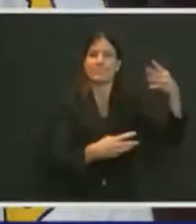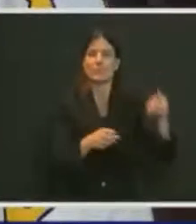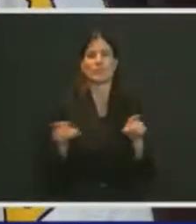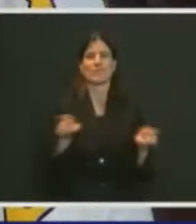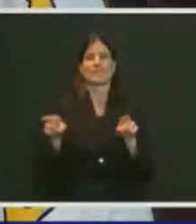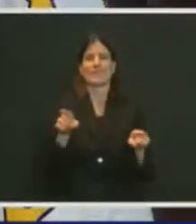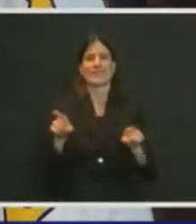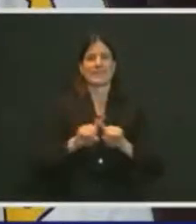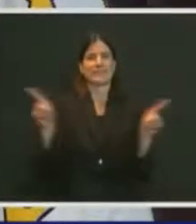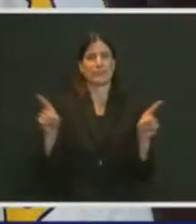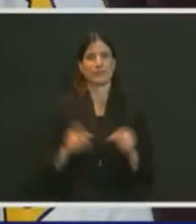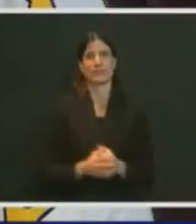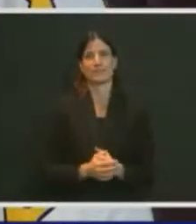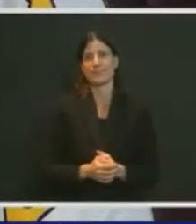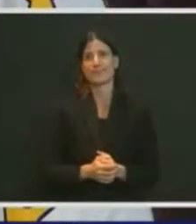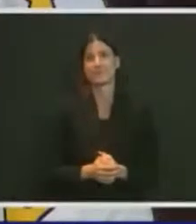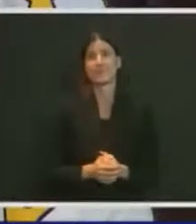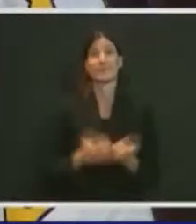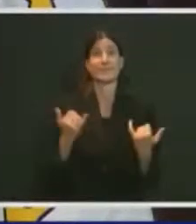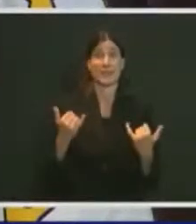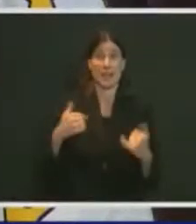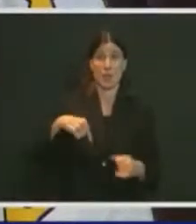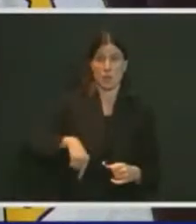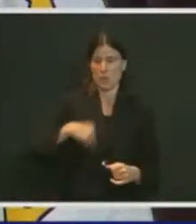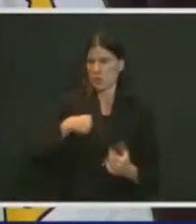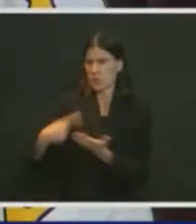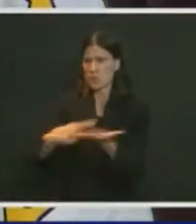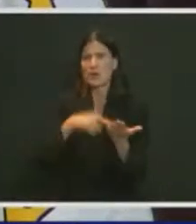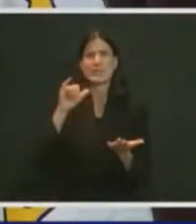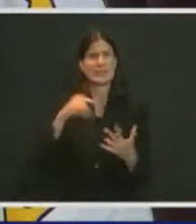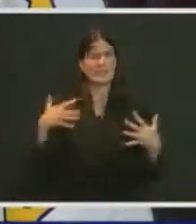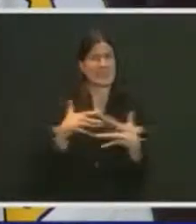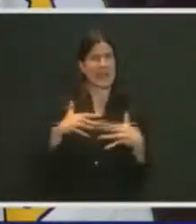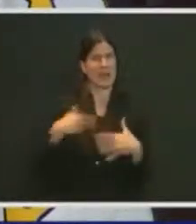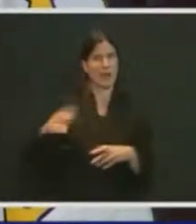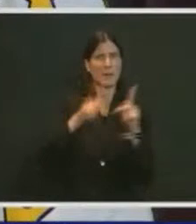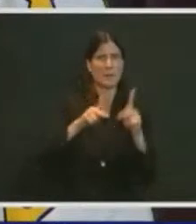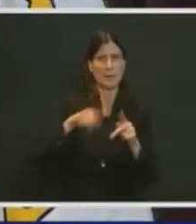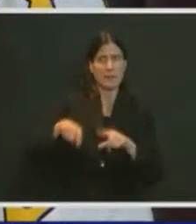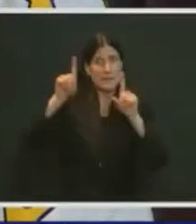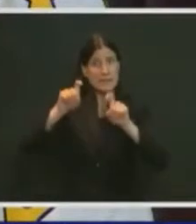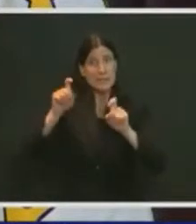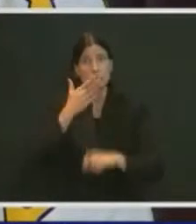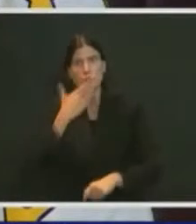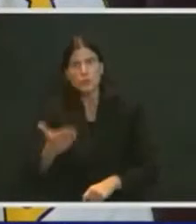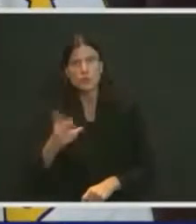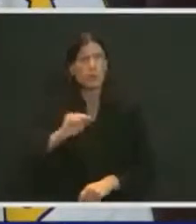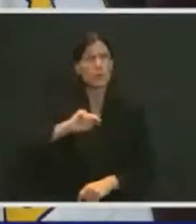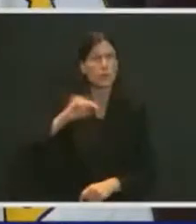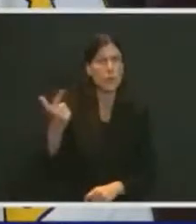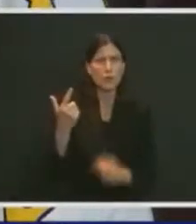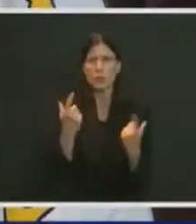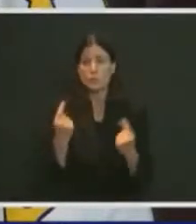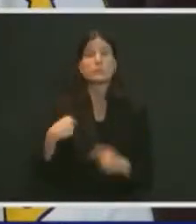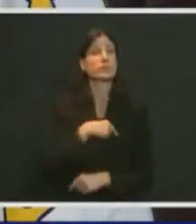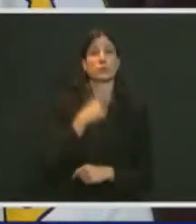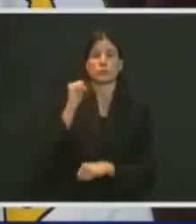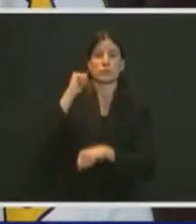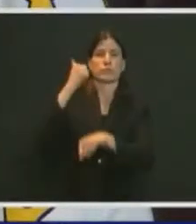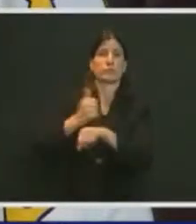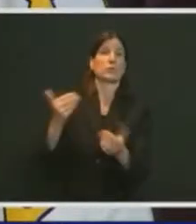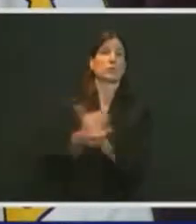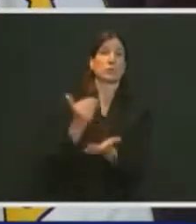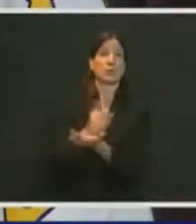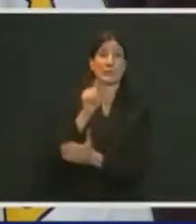Rhode Island COVID-19 Testing and Evaluation Task Force. We are very appreciative to